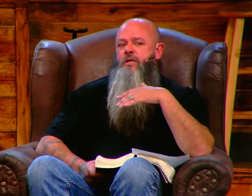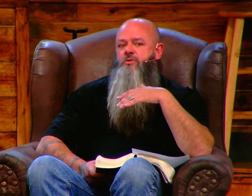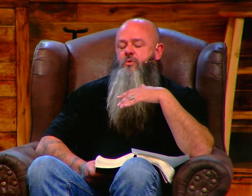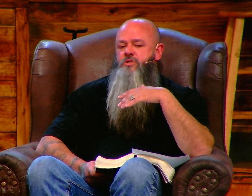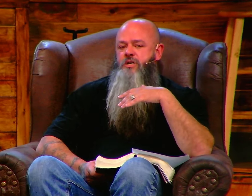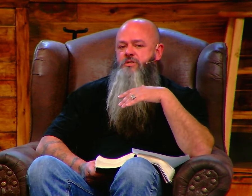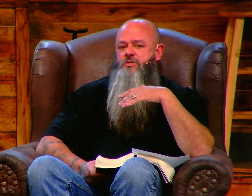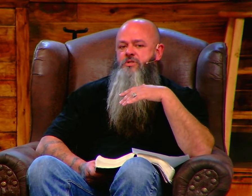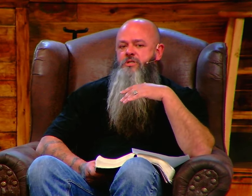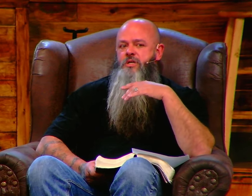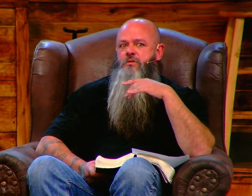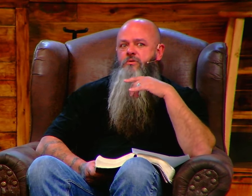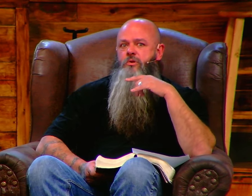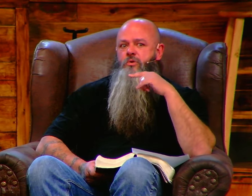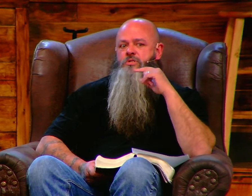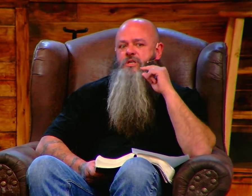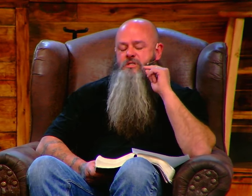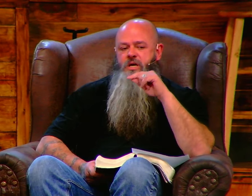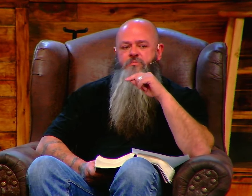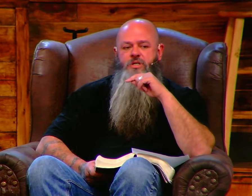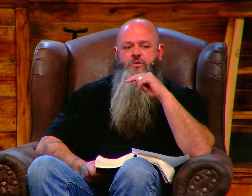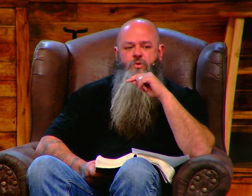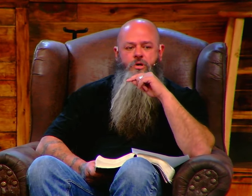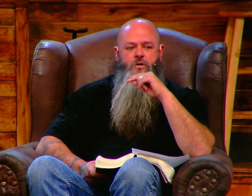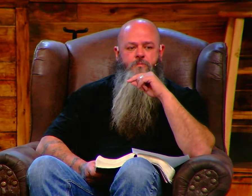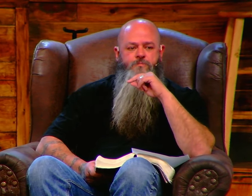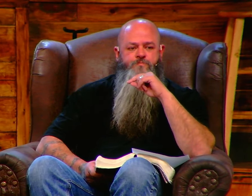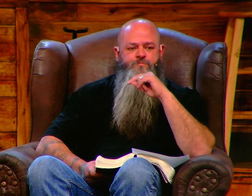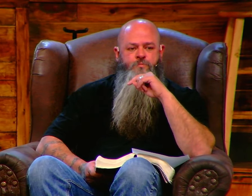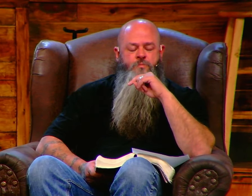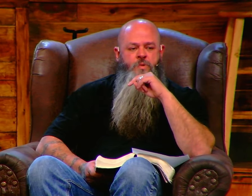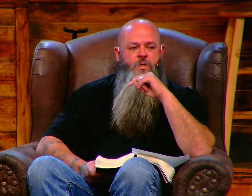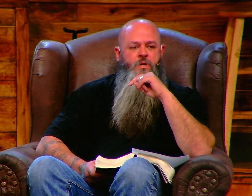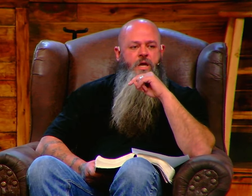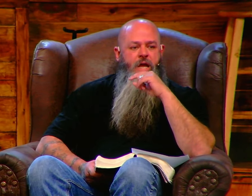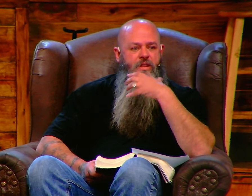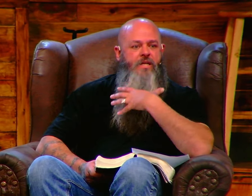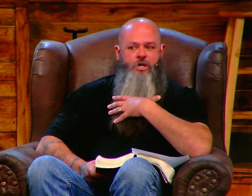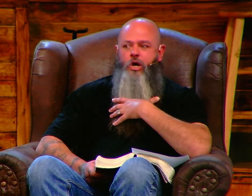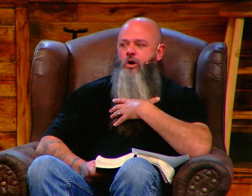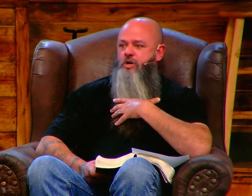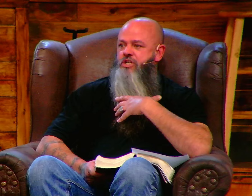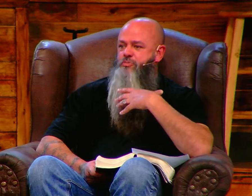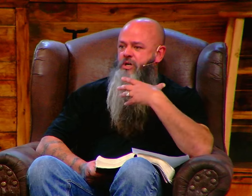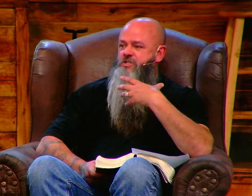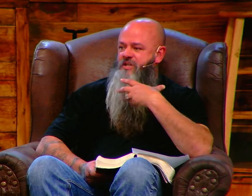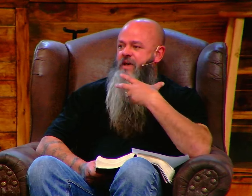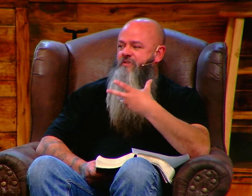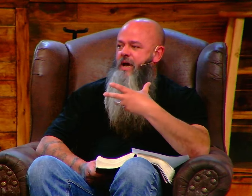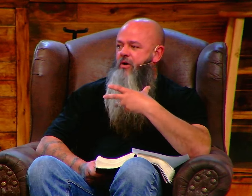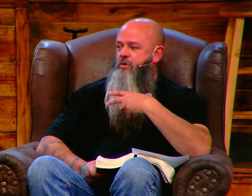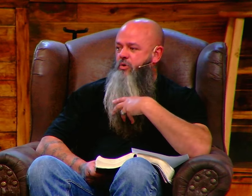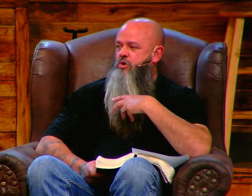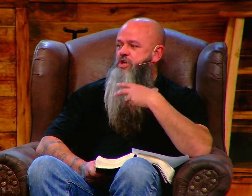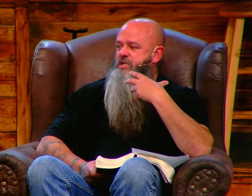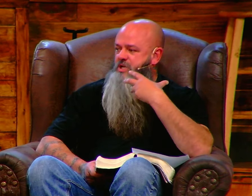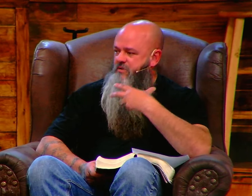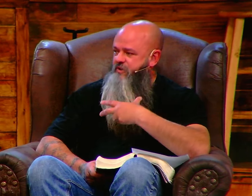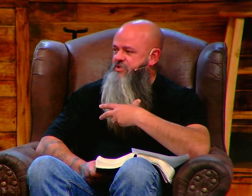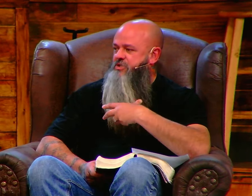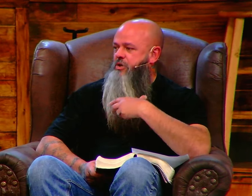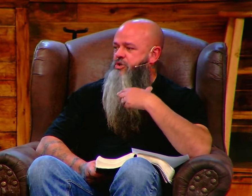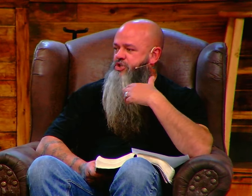got back to North Texas, the Lord said, time to get to work. And that's her expressing that vow. The Lord